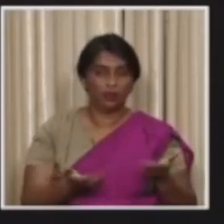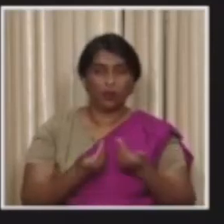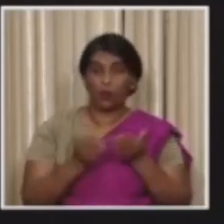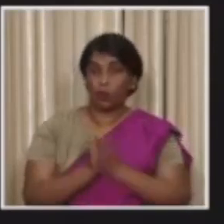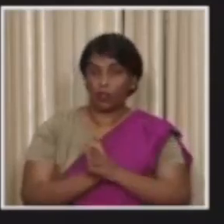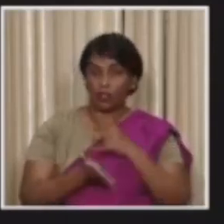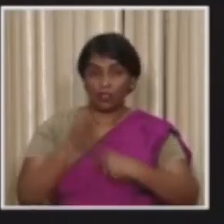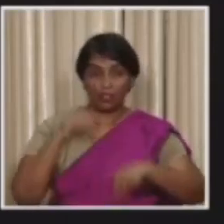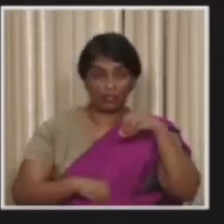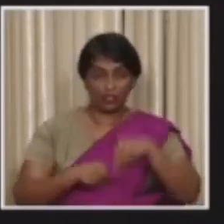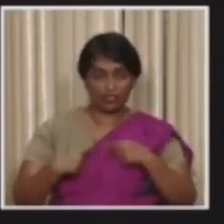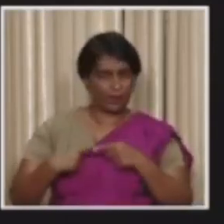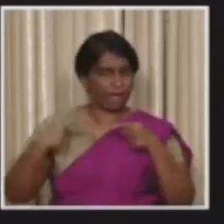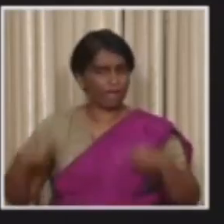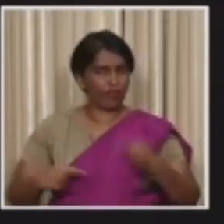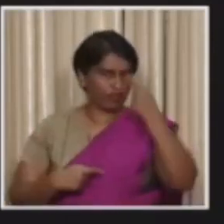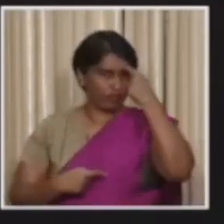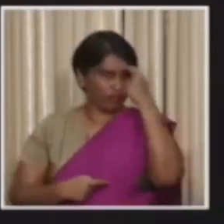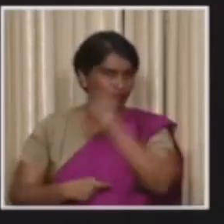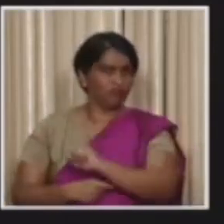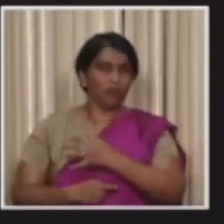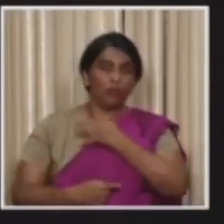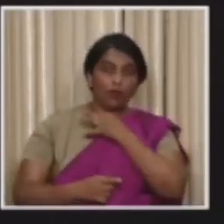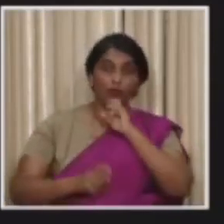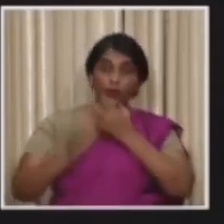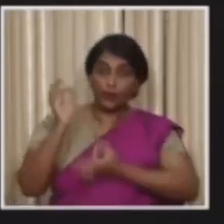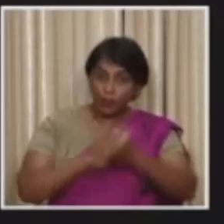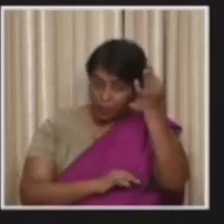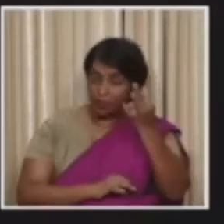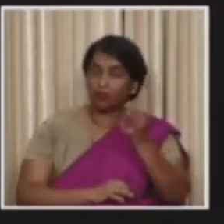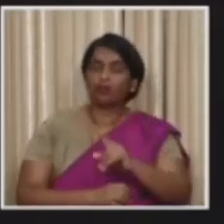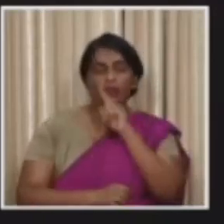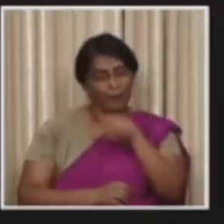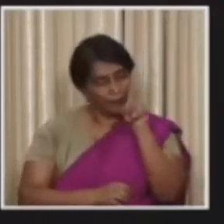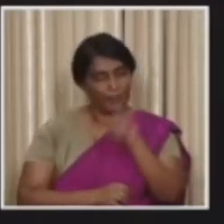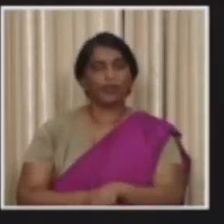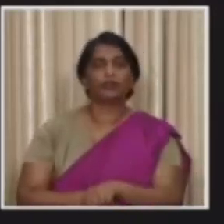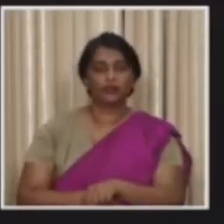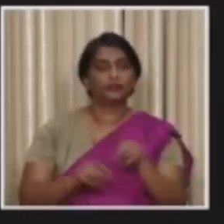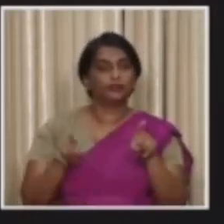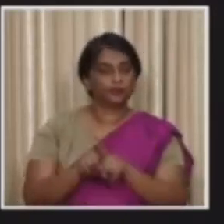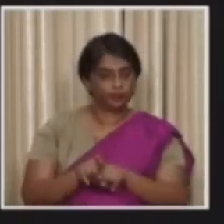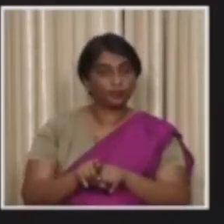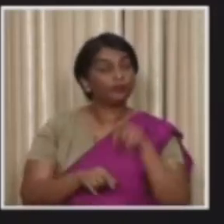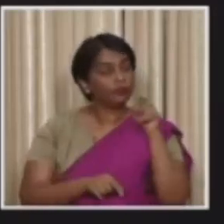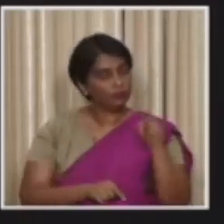Tamange deshapalana viruddhavadi inte viruddho boruwata nadu danawa nan eth sampurnayenma werathi. Ema nisa ounta